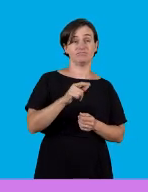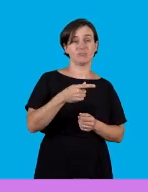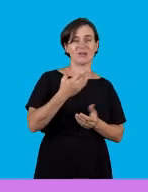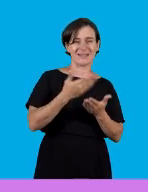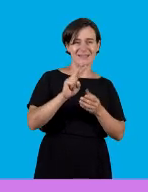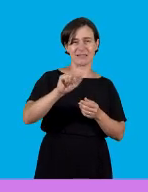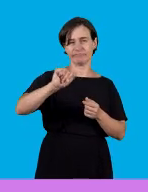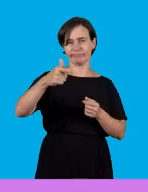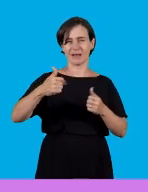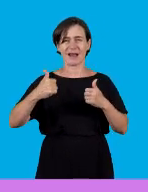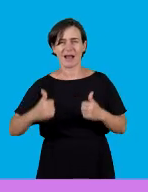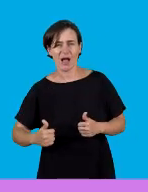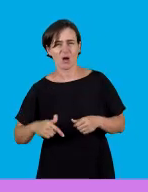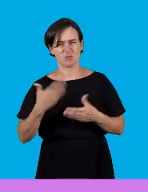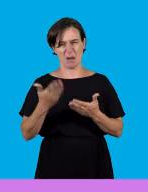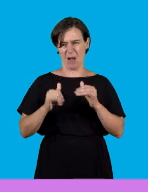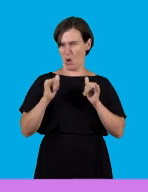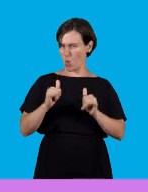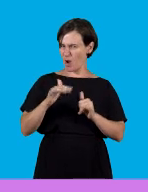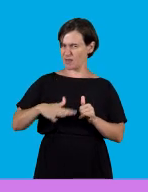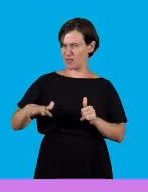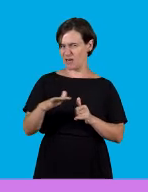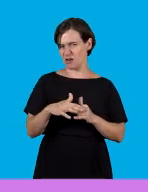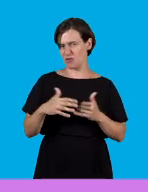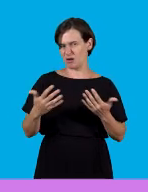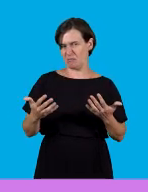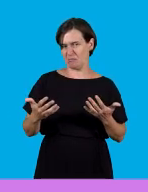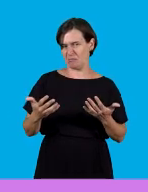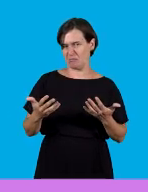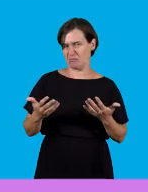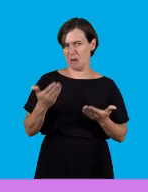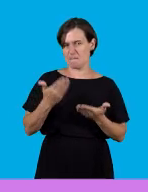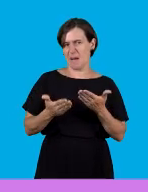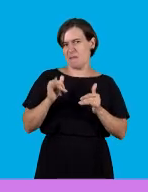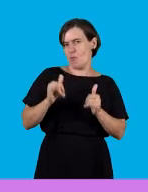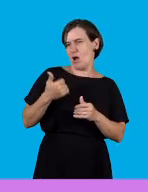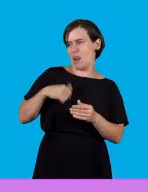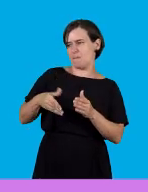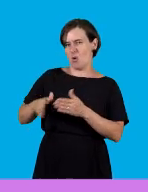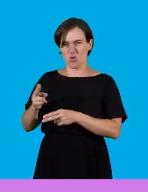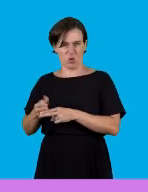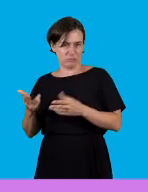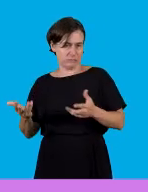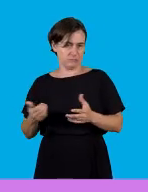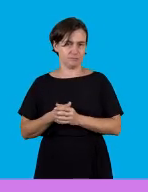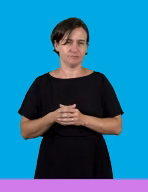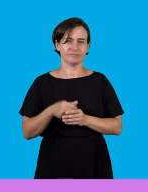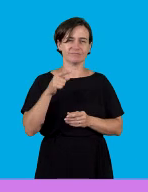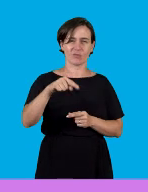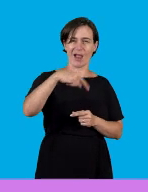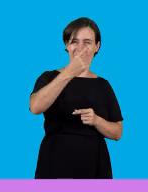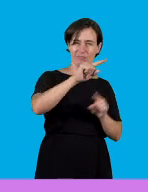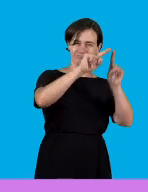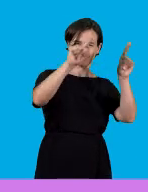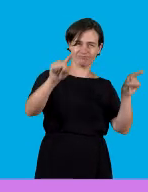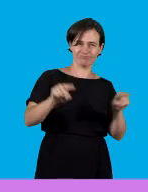couch, looks like a waiting area, maybe to get into the bedroom, to the bathroom. Then we also have this other part of the house where we